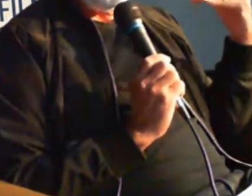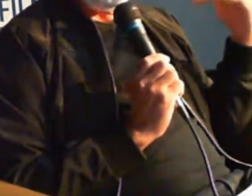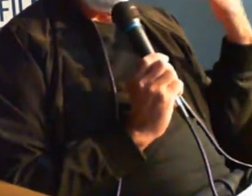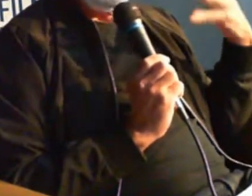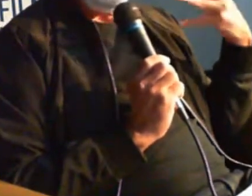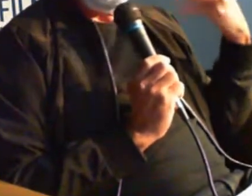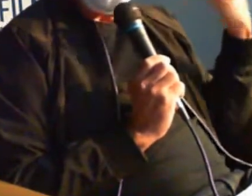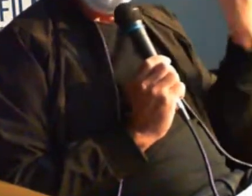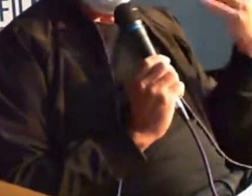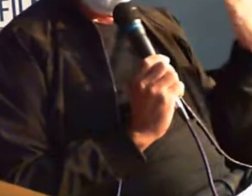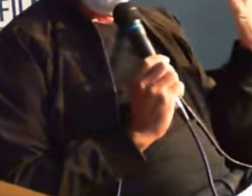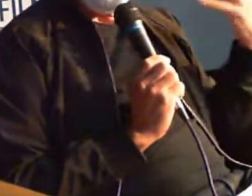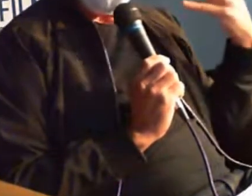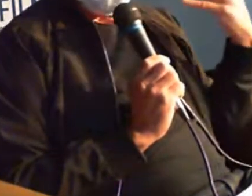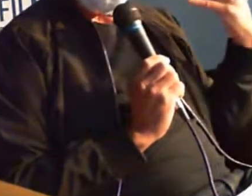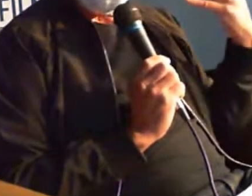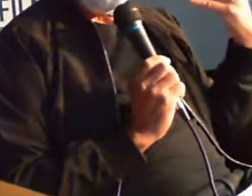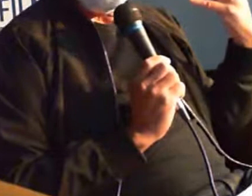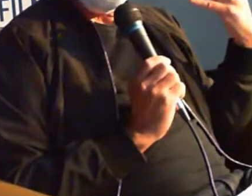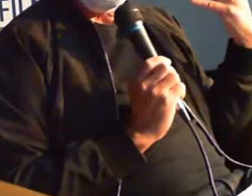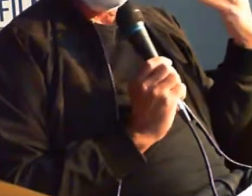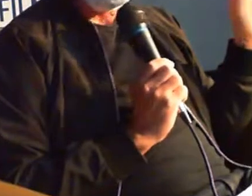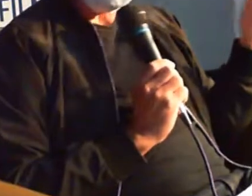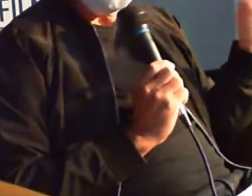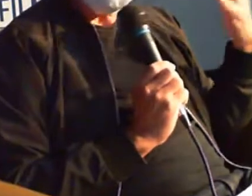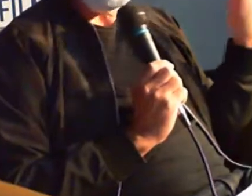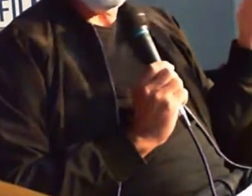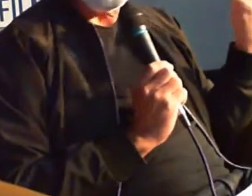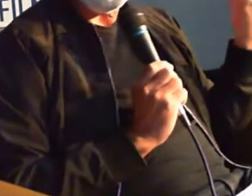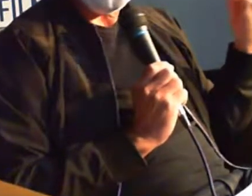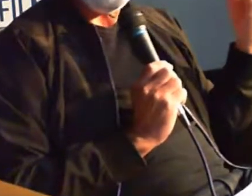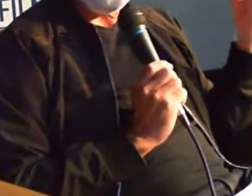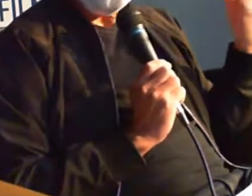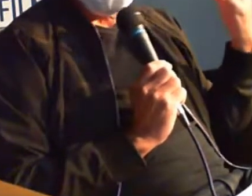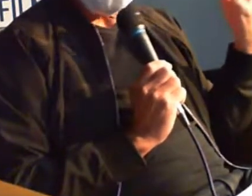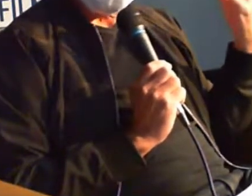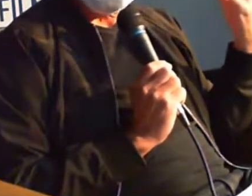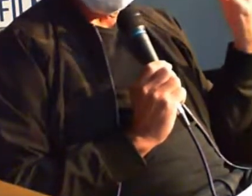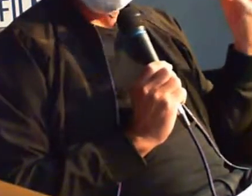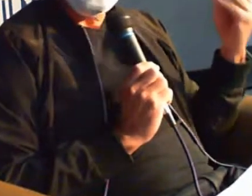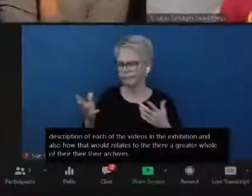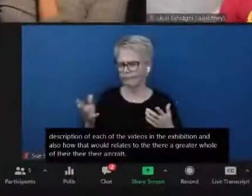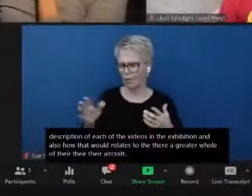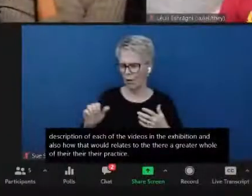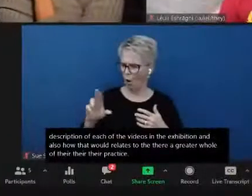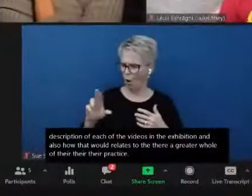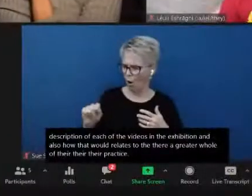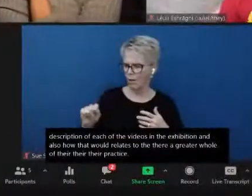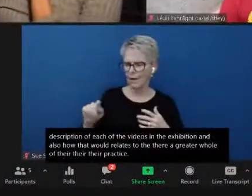would relates to the their greater whole of their art practice.